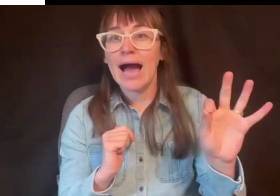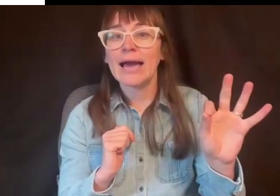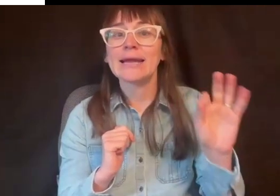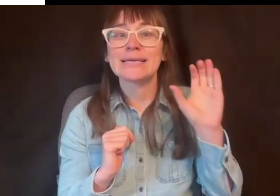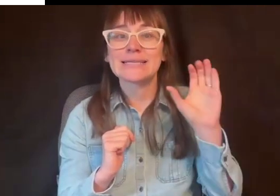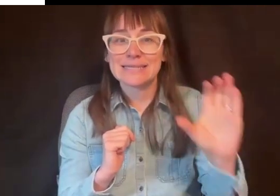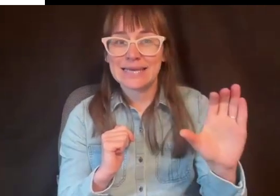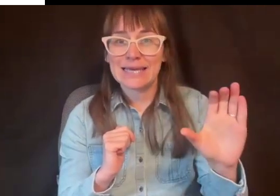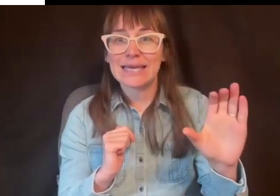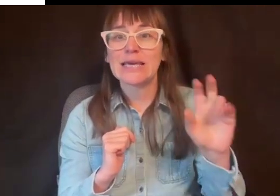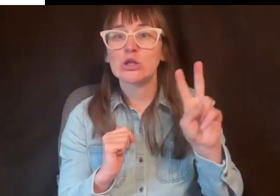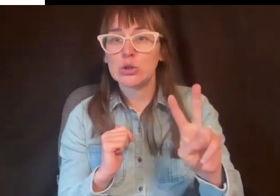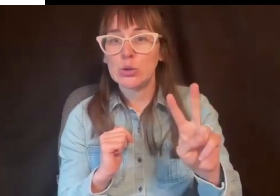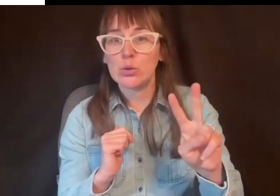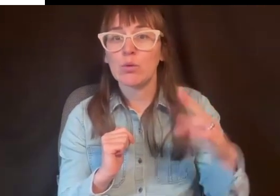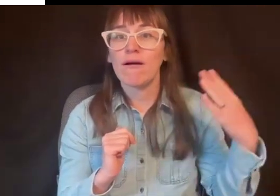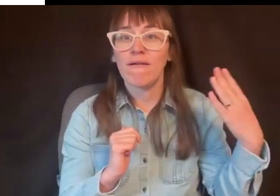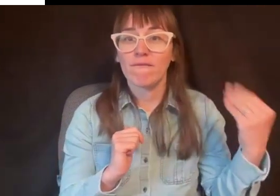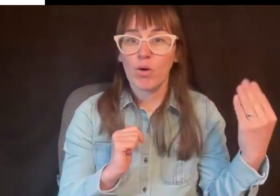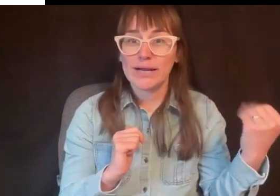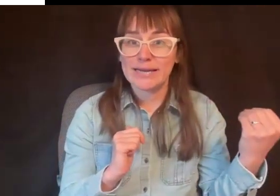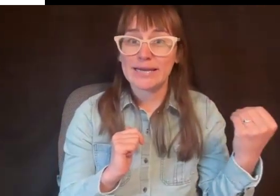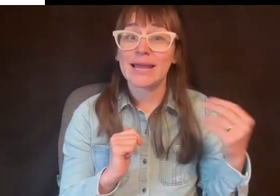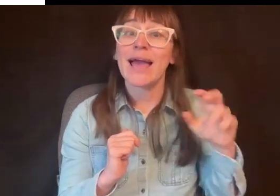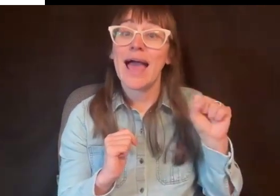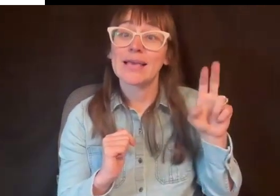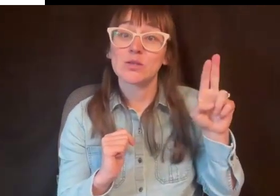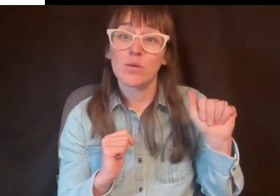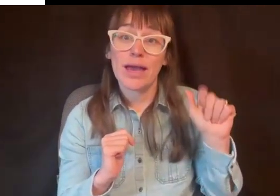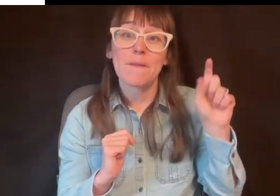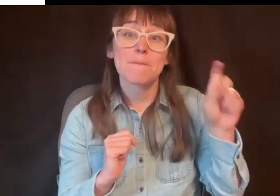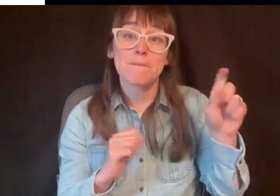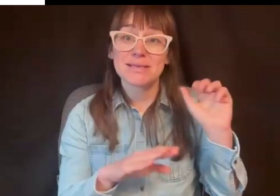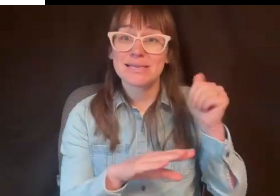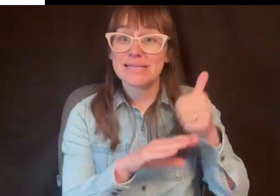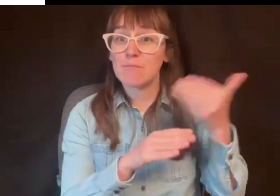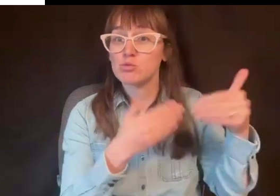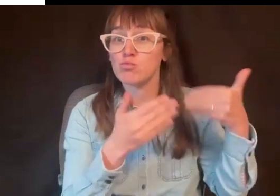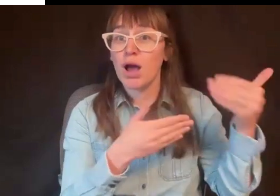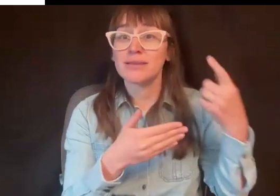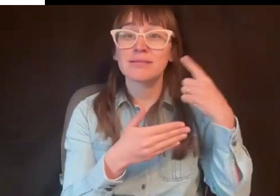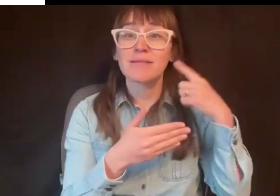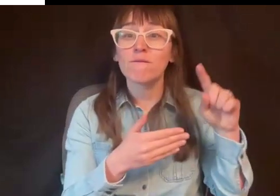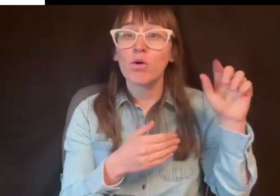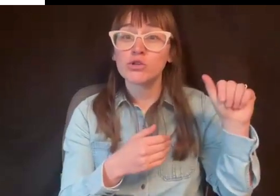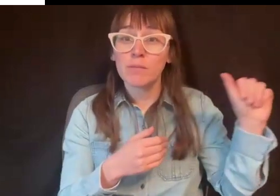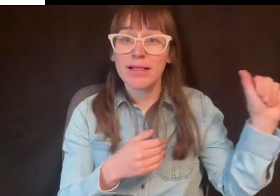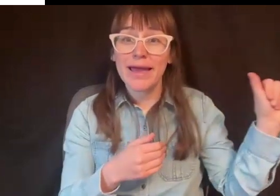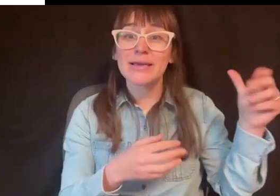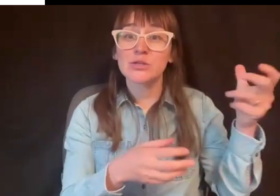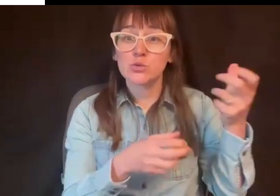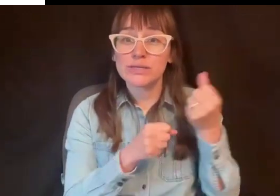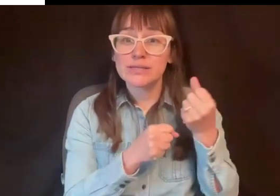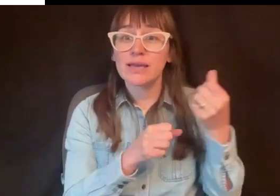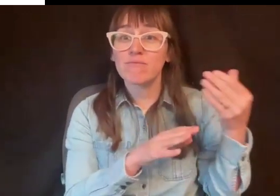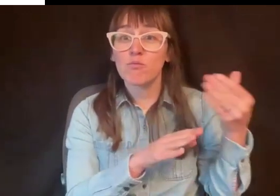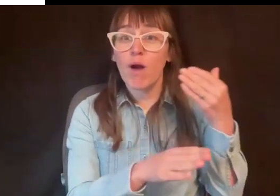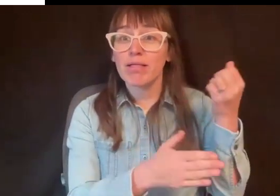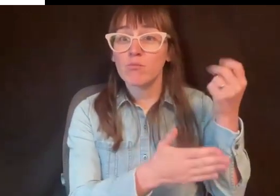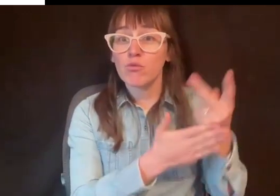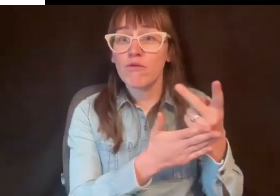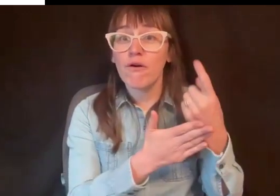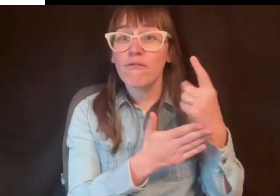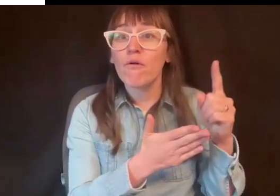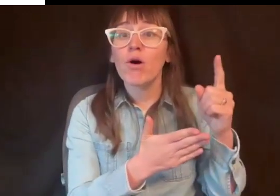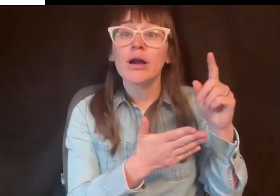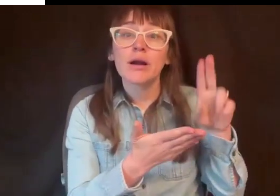C214. Under this provision, SUAs must establish processes for AAAs to receive prior approval for contracts